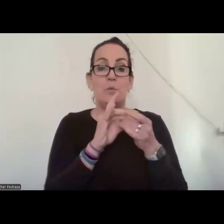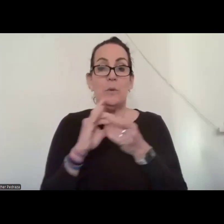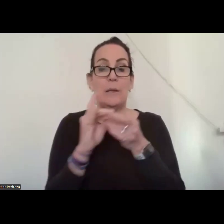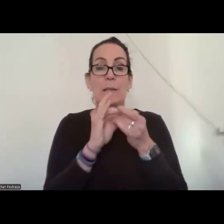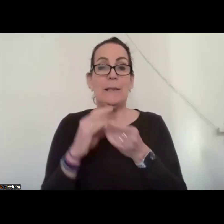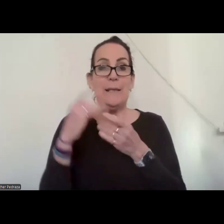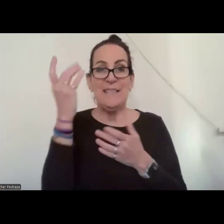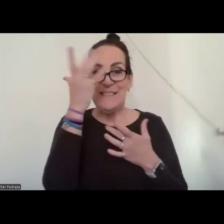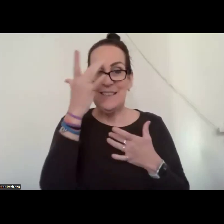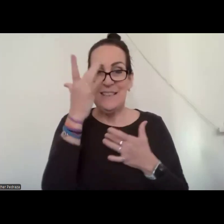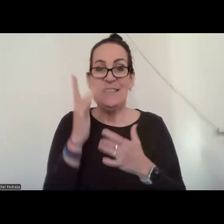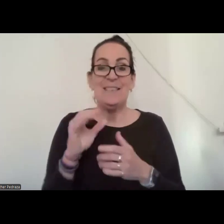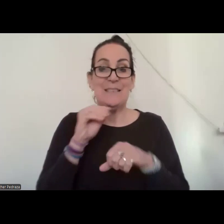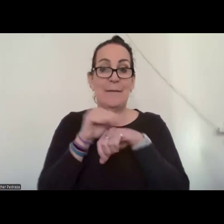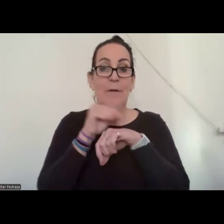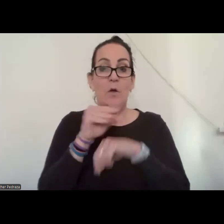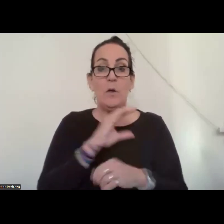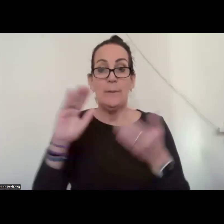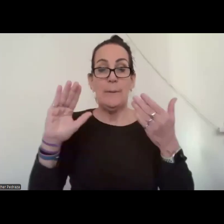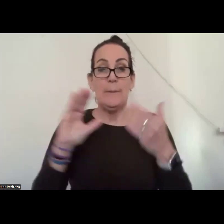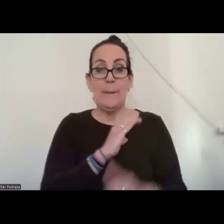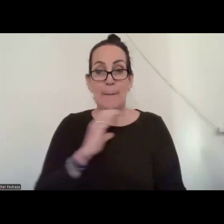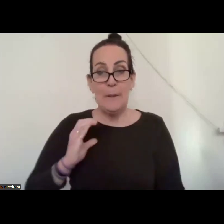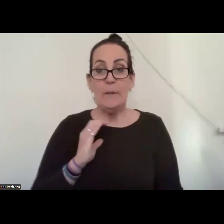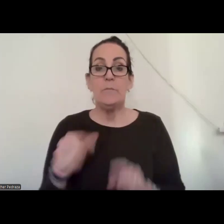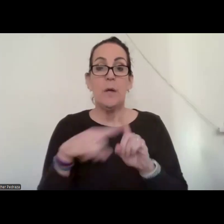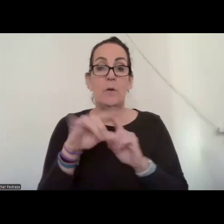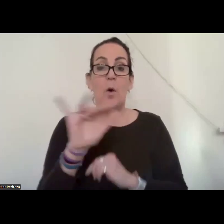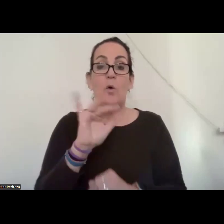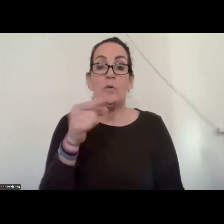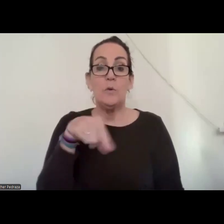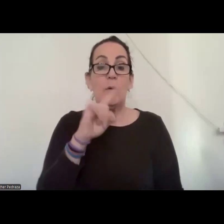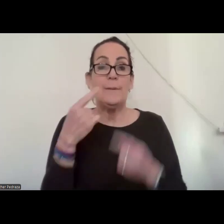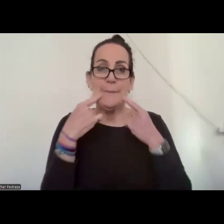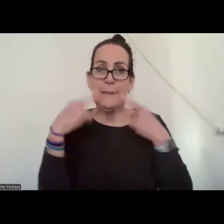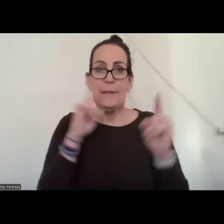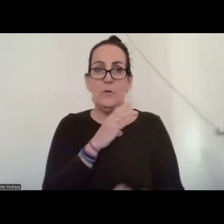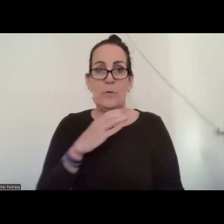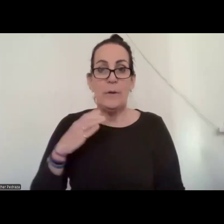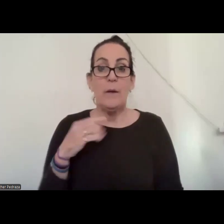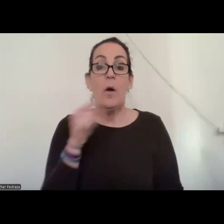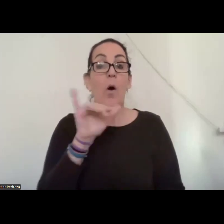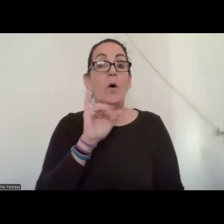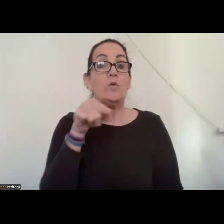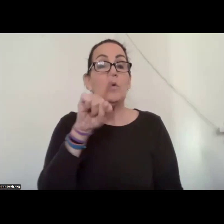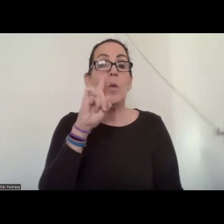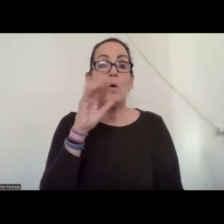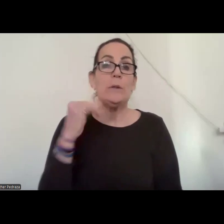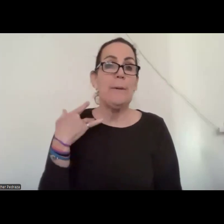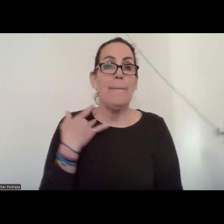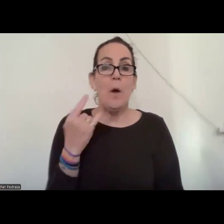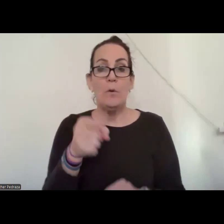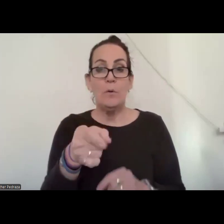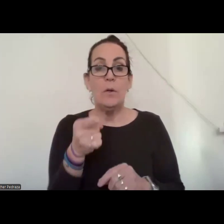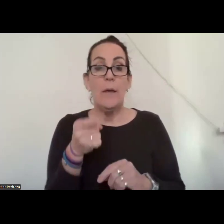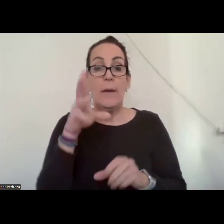those very successful committees. And you also are a model because you all weave in the voice of both the caregiver and